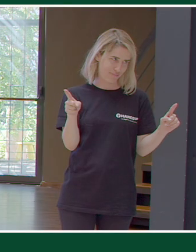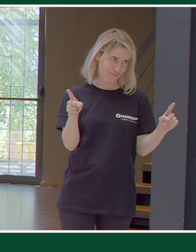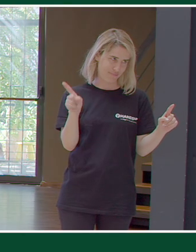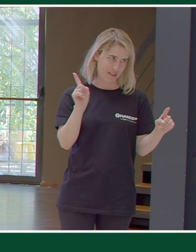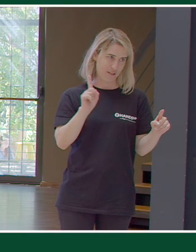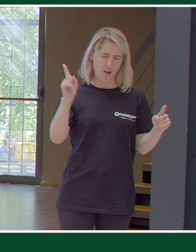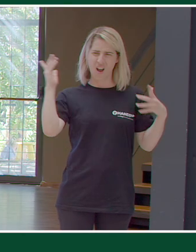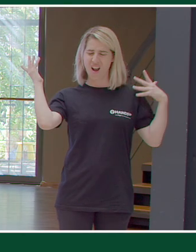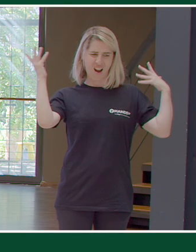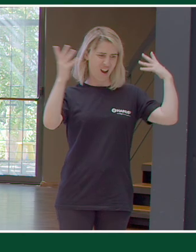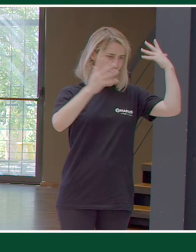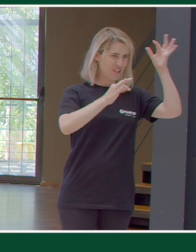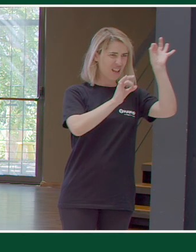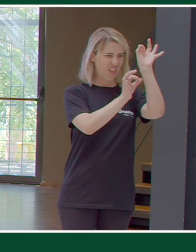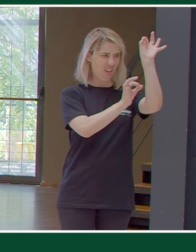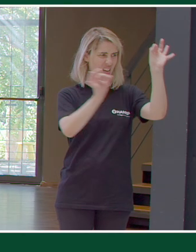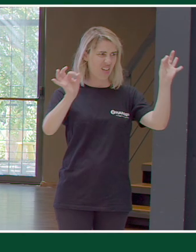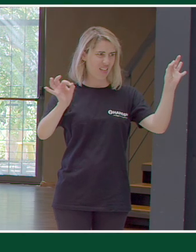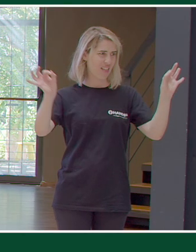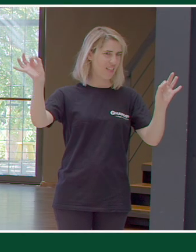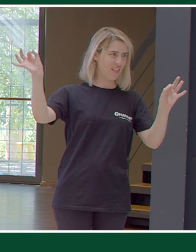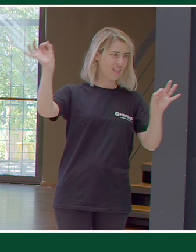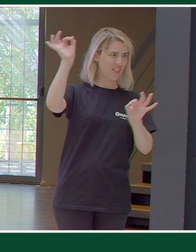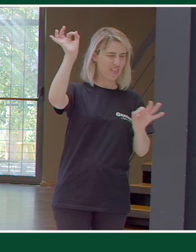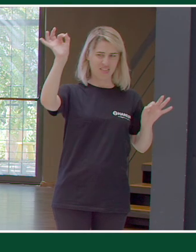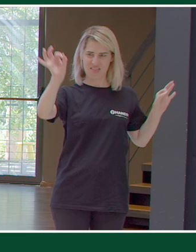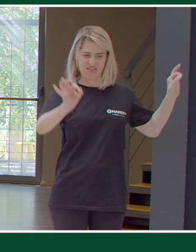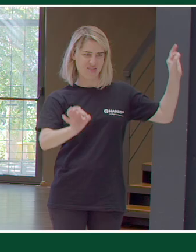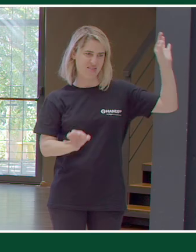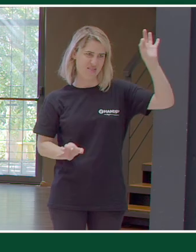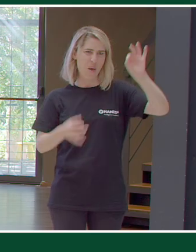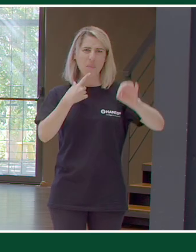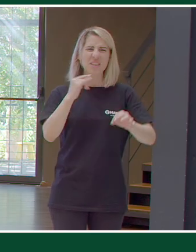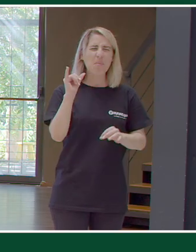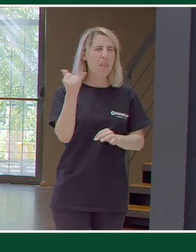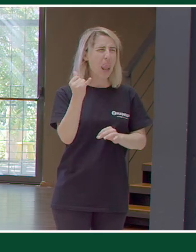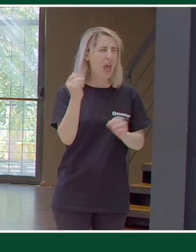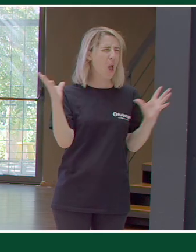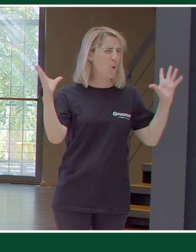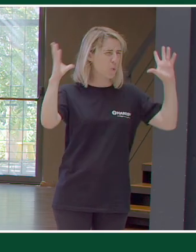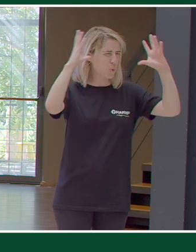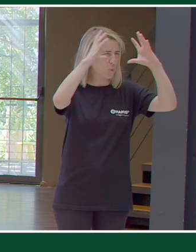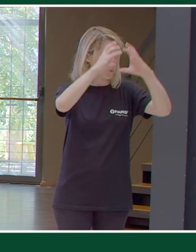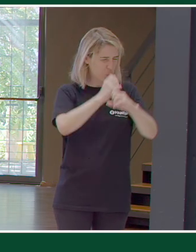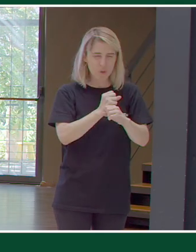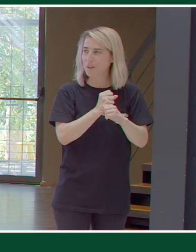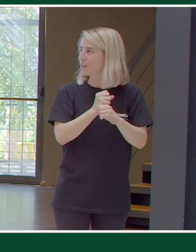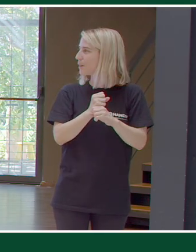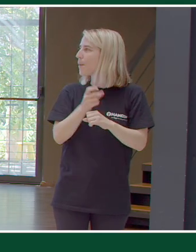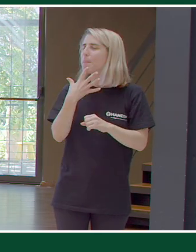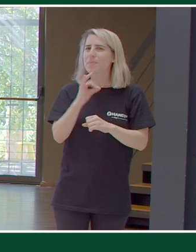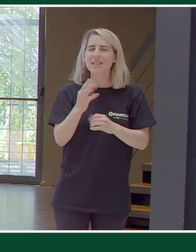very chaotic. Like, the cells we're actually saying the cells are turning more blue, which means like